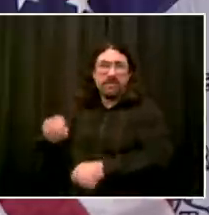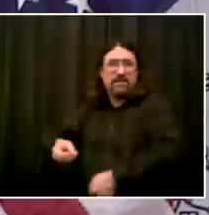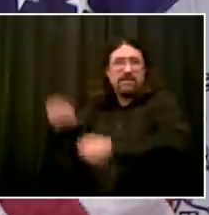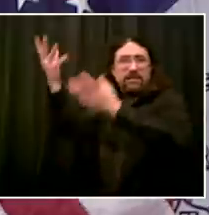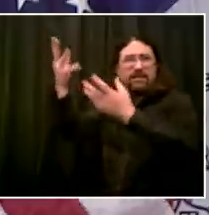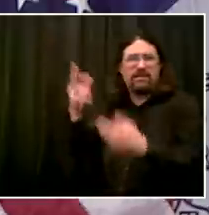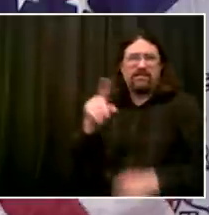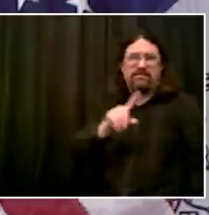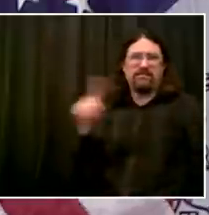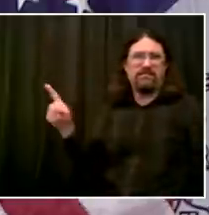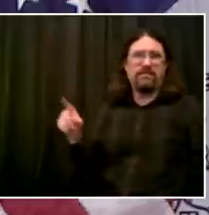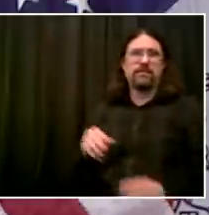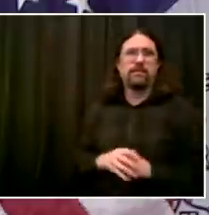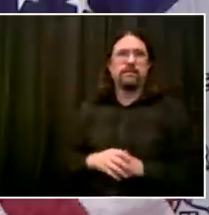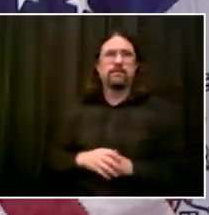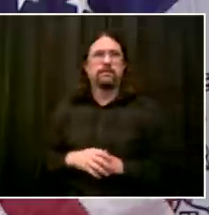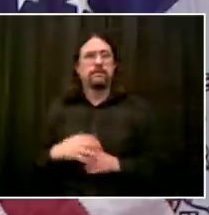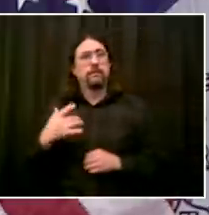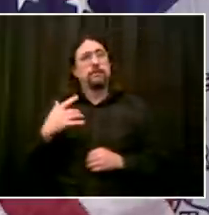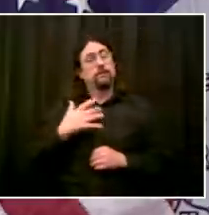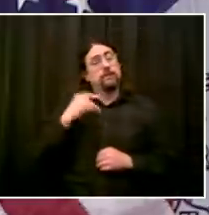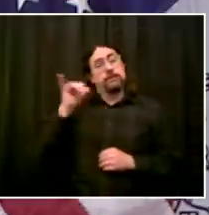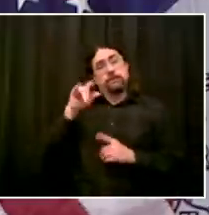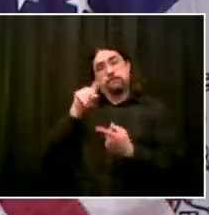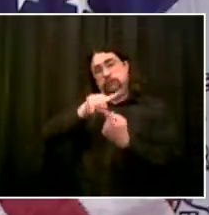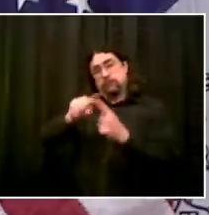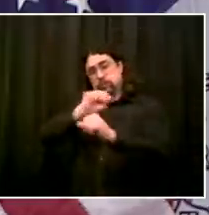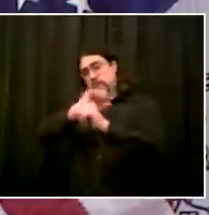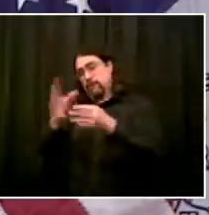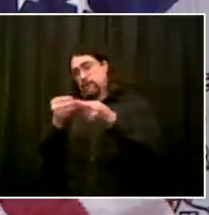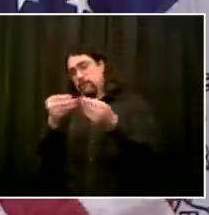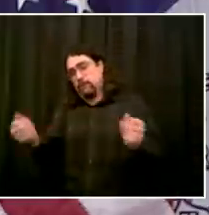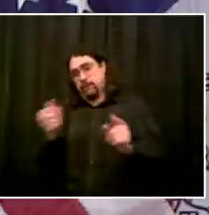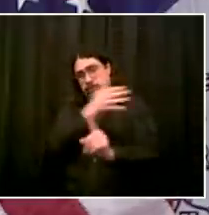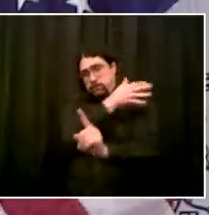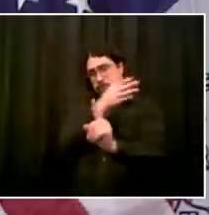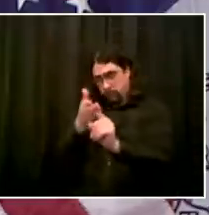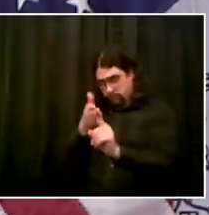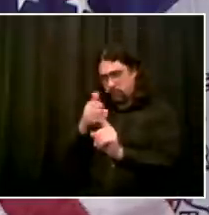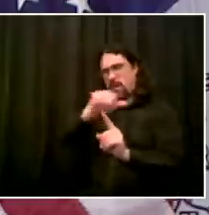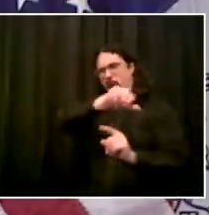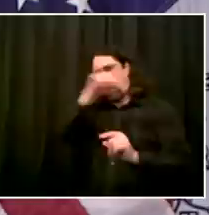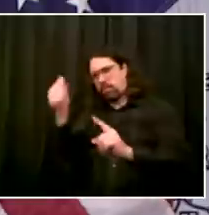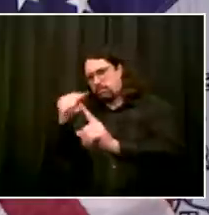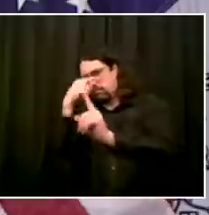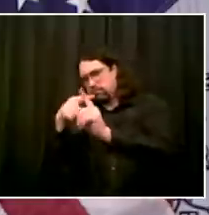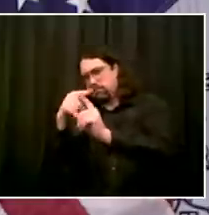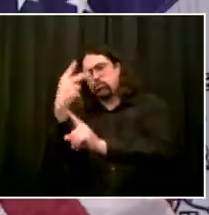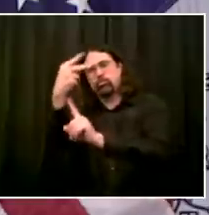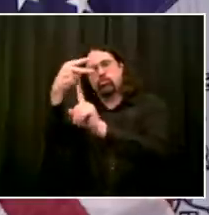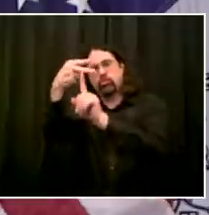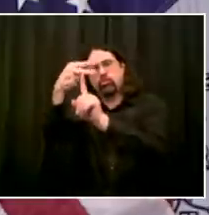I don't think, and I appreciate that the state extended the moratorium, I really do, but I want them to go farther.